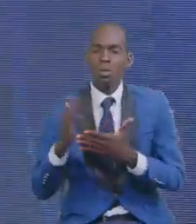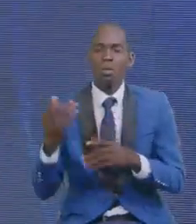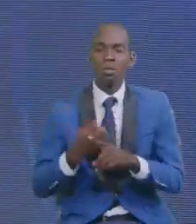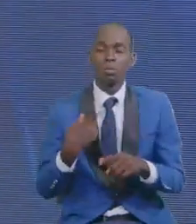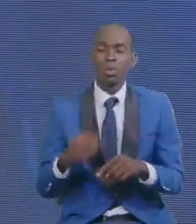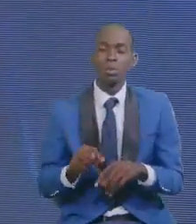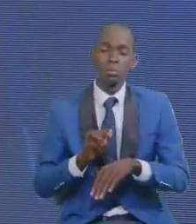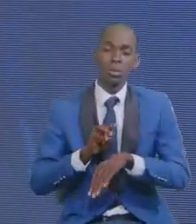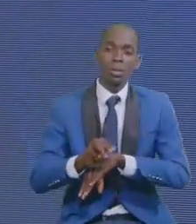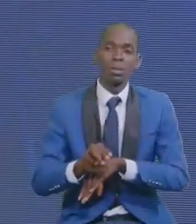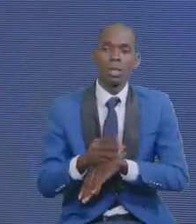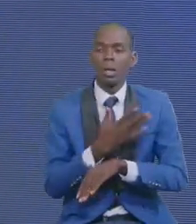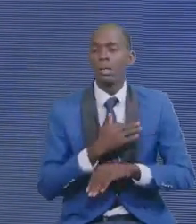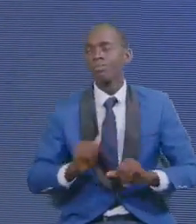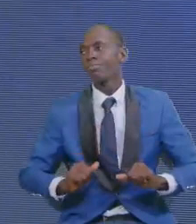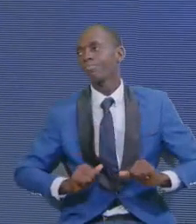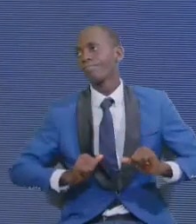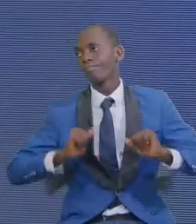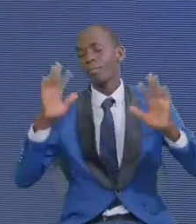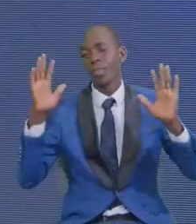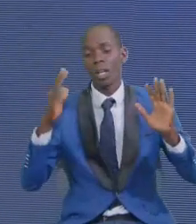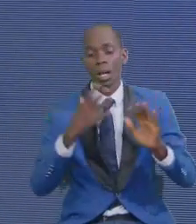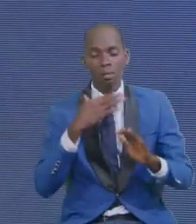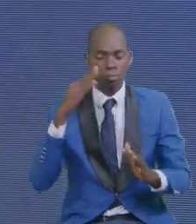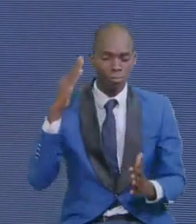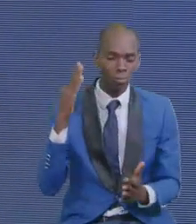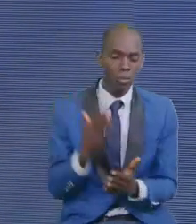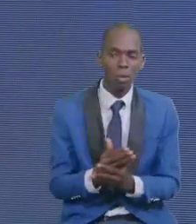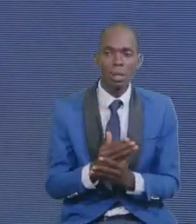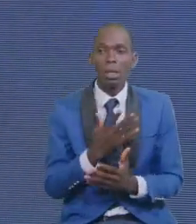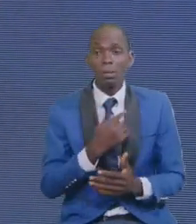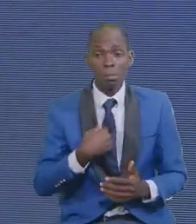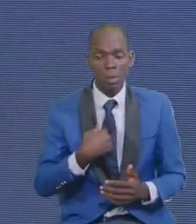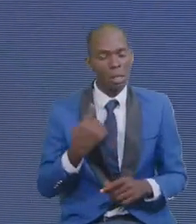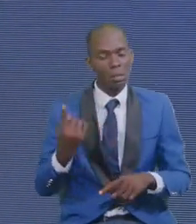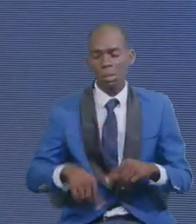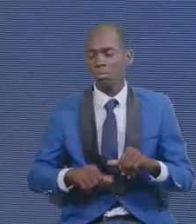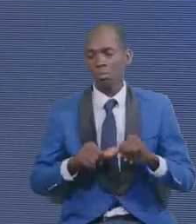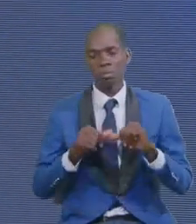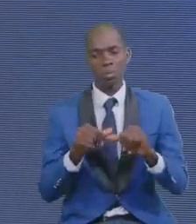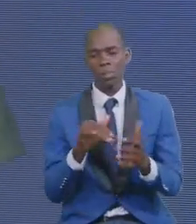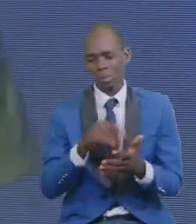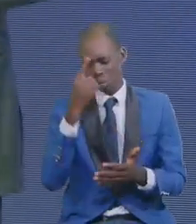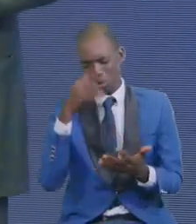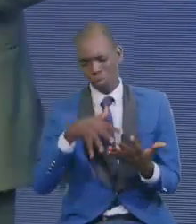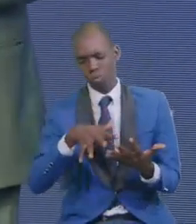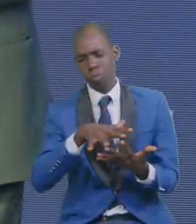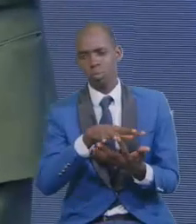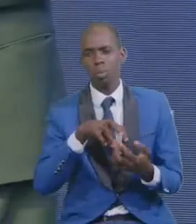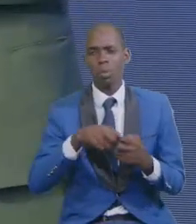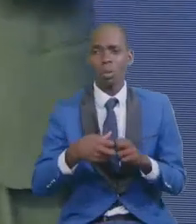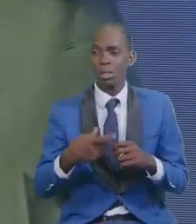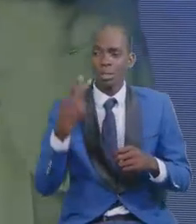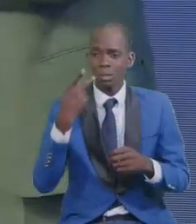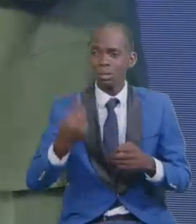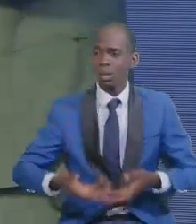and they give up, and they stop, and they say, I can't continue. The burden is too